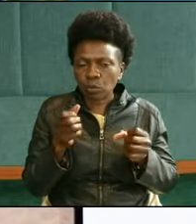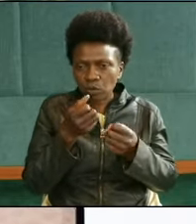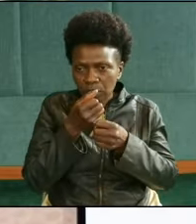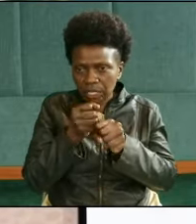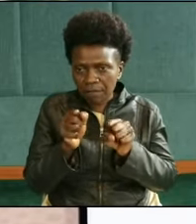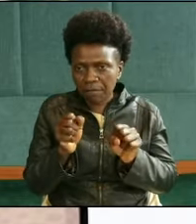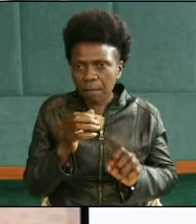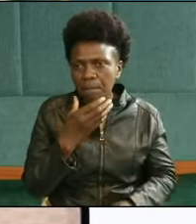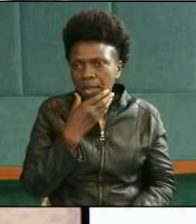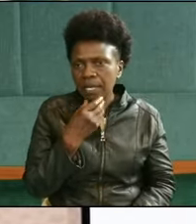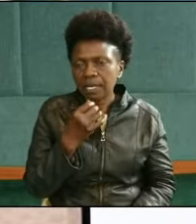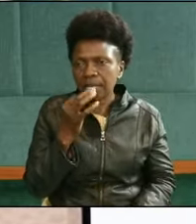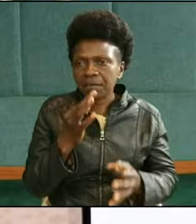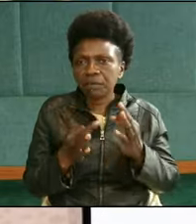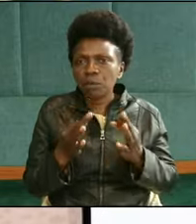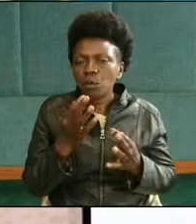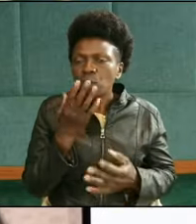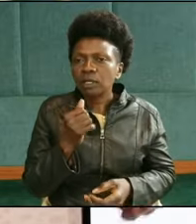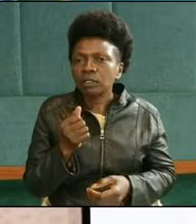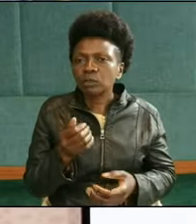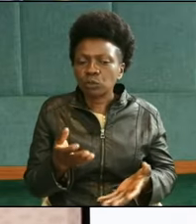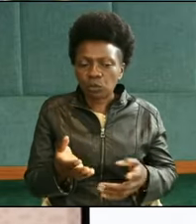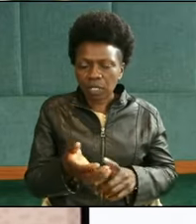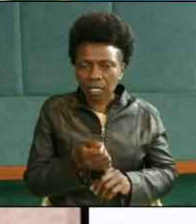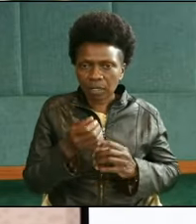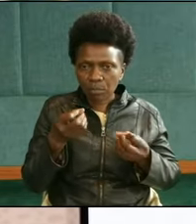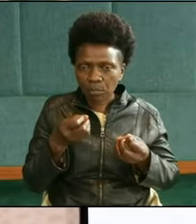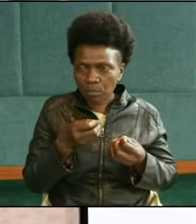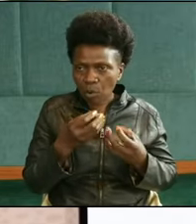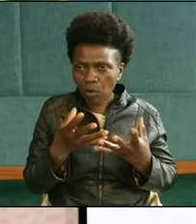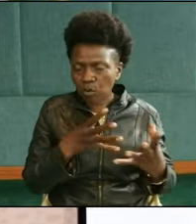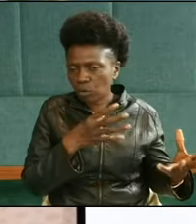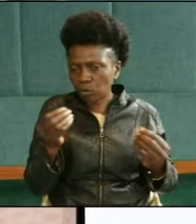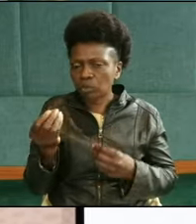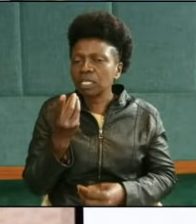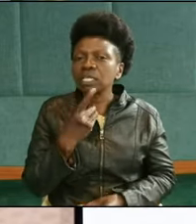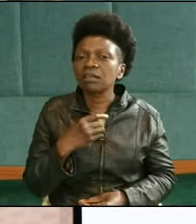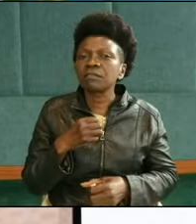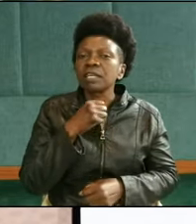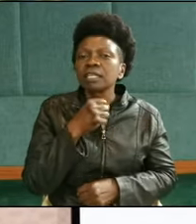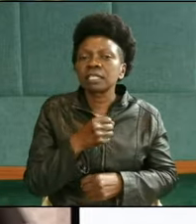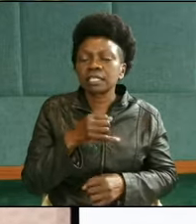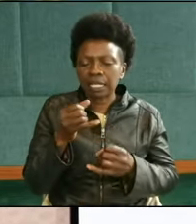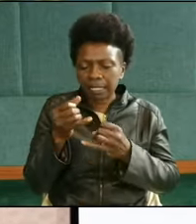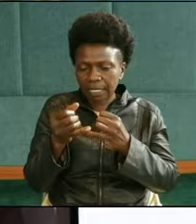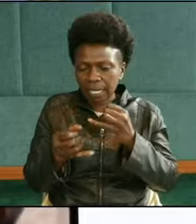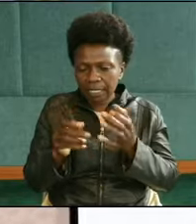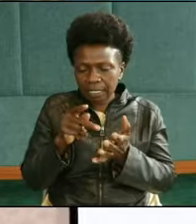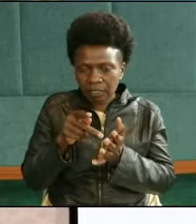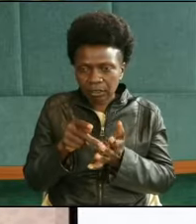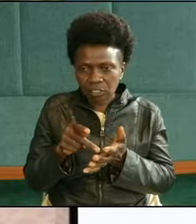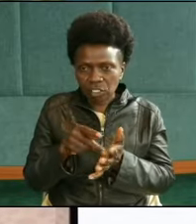man. If you would want to get more, you can go to the book, The Salvages, the last page, the last